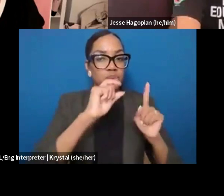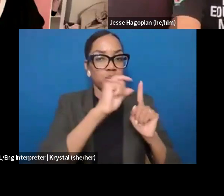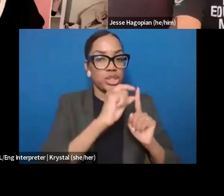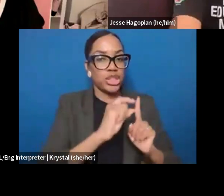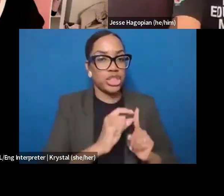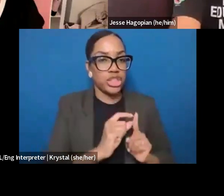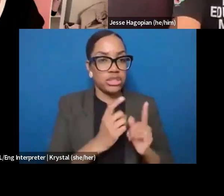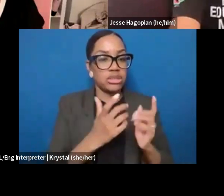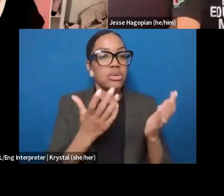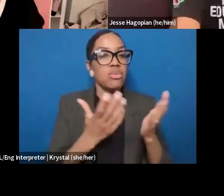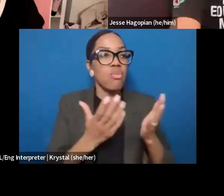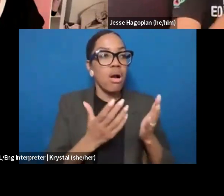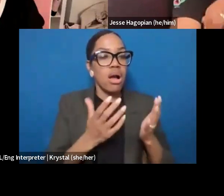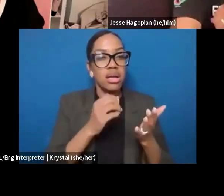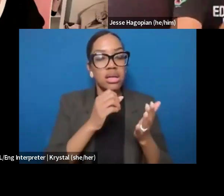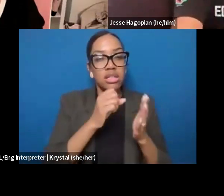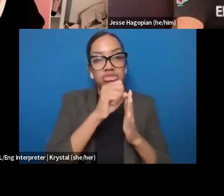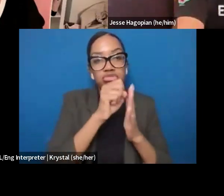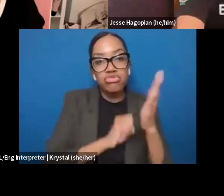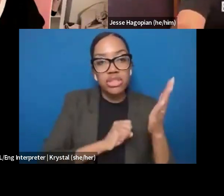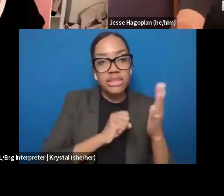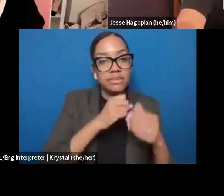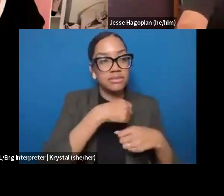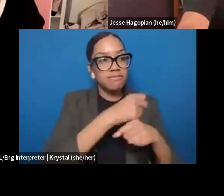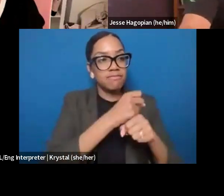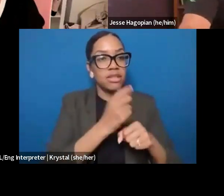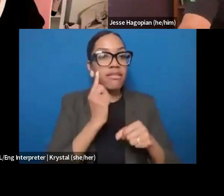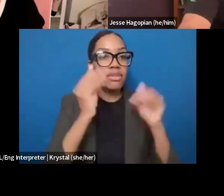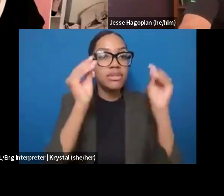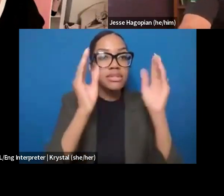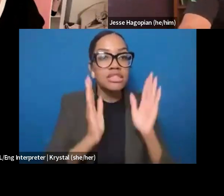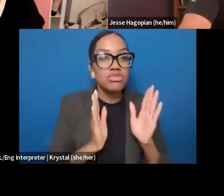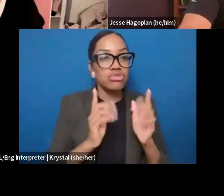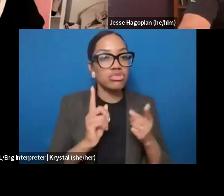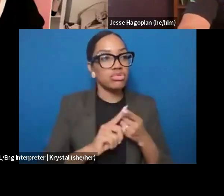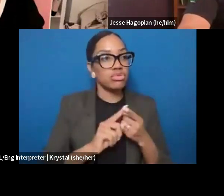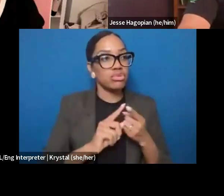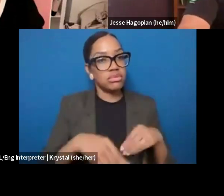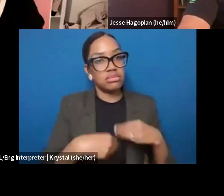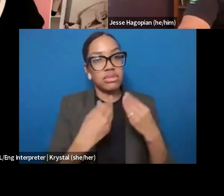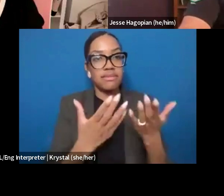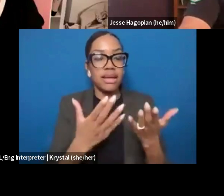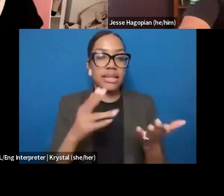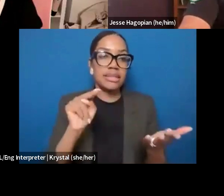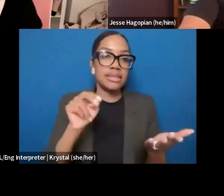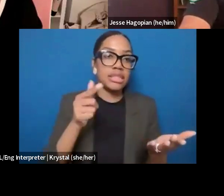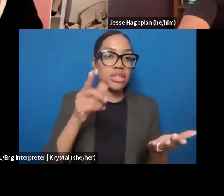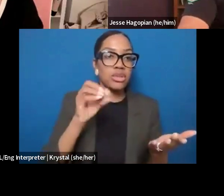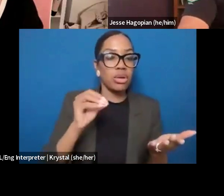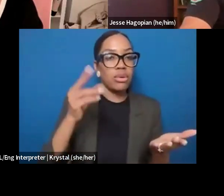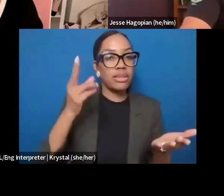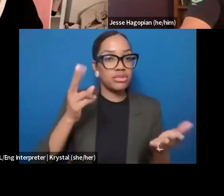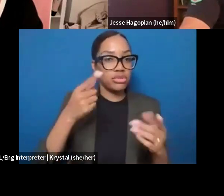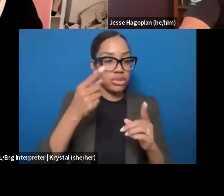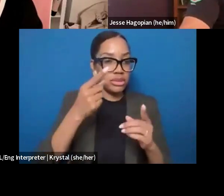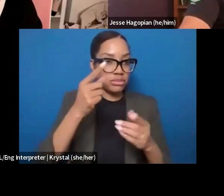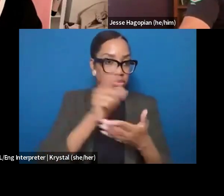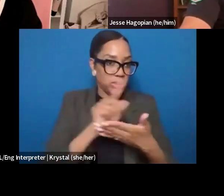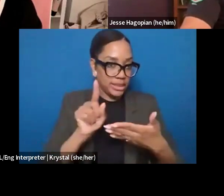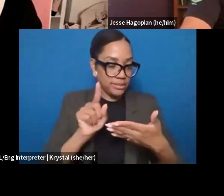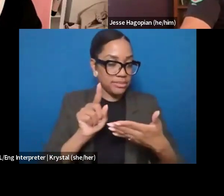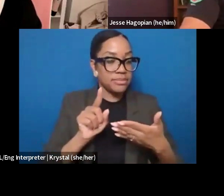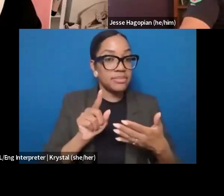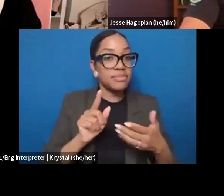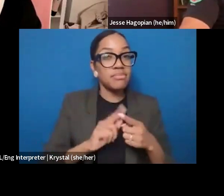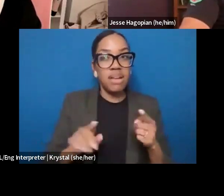scripts that were being produced for teachers to kind of take up and implement Negro History Week. But when I came across that story about this student